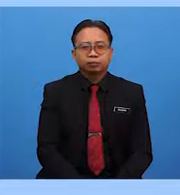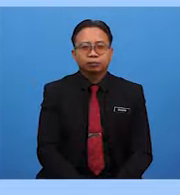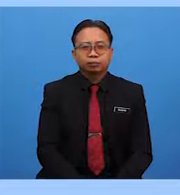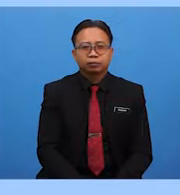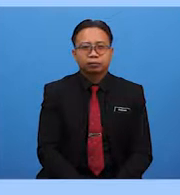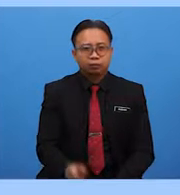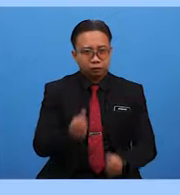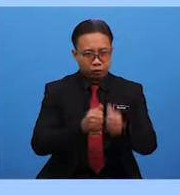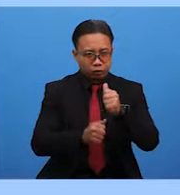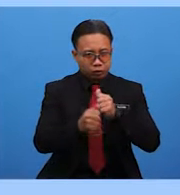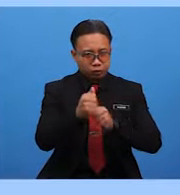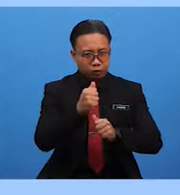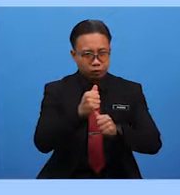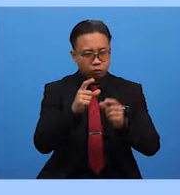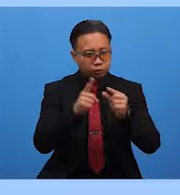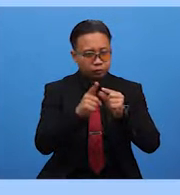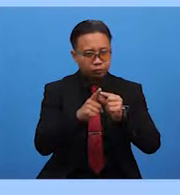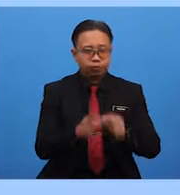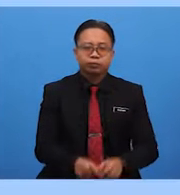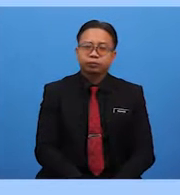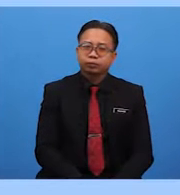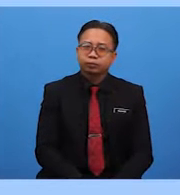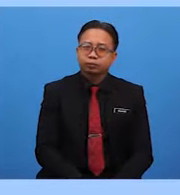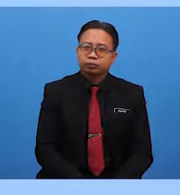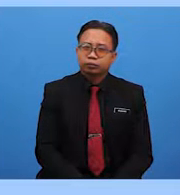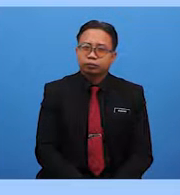Action. Word.